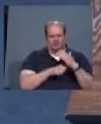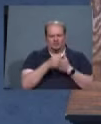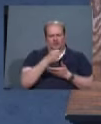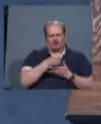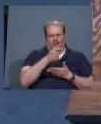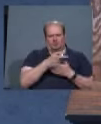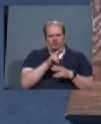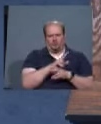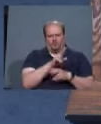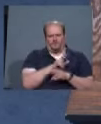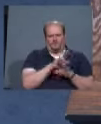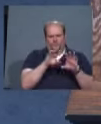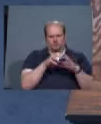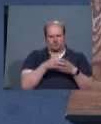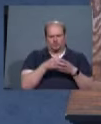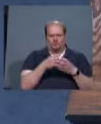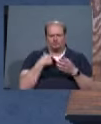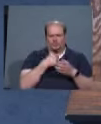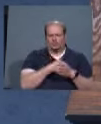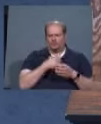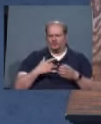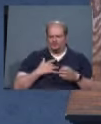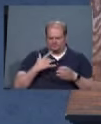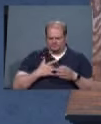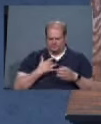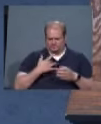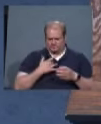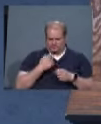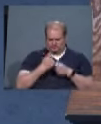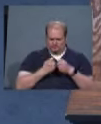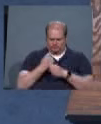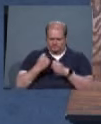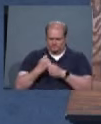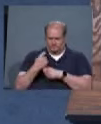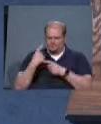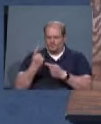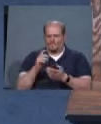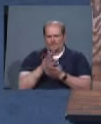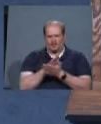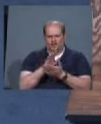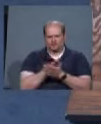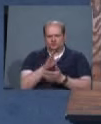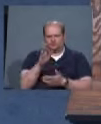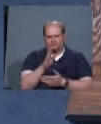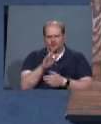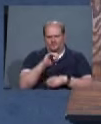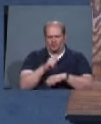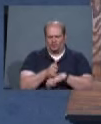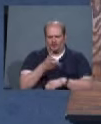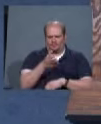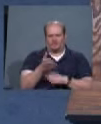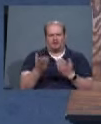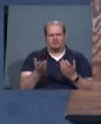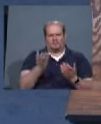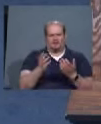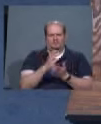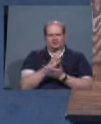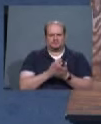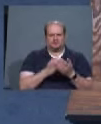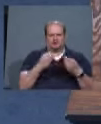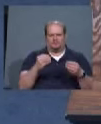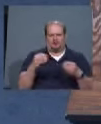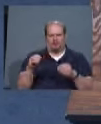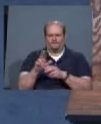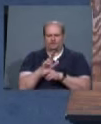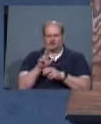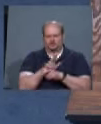use group, but we felt that over the years, a school never went in there. There was maybe some office